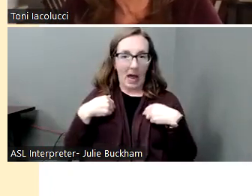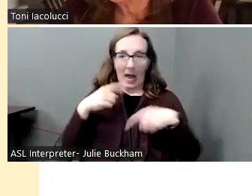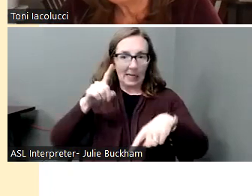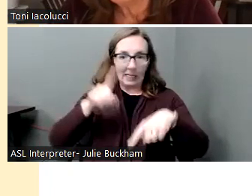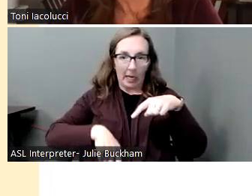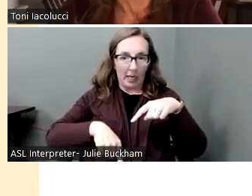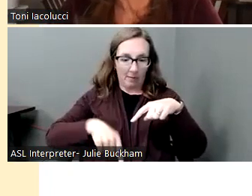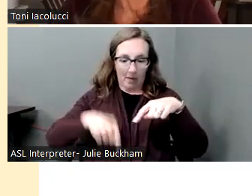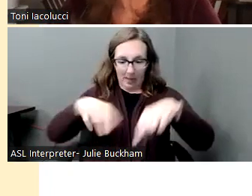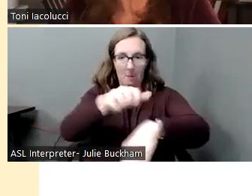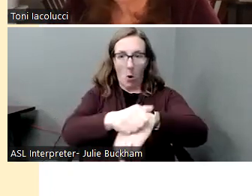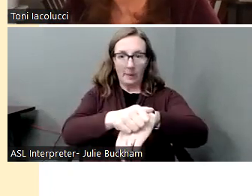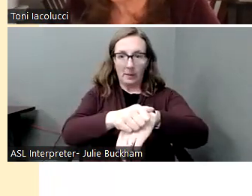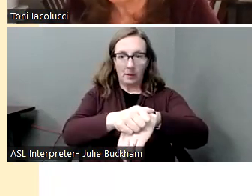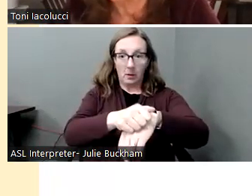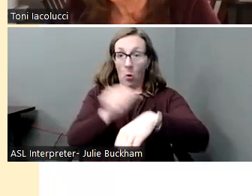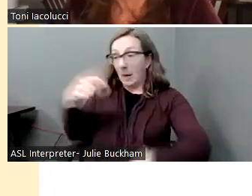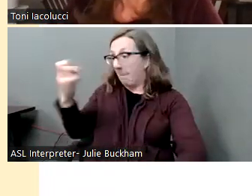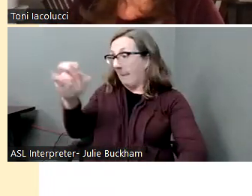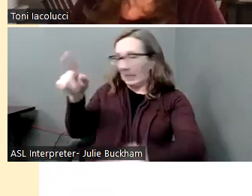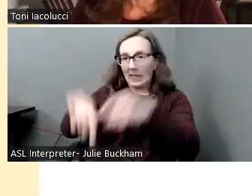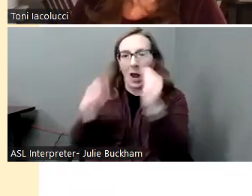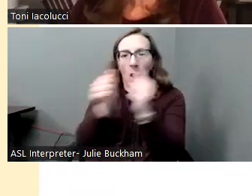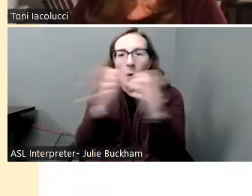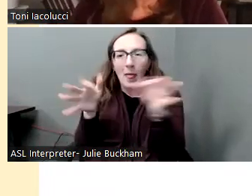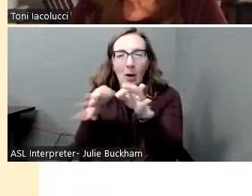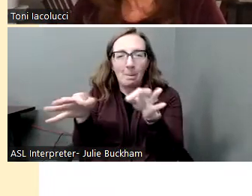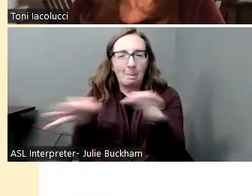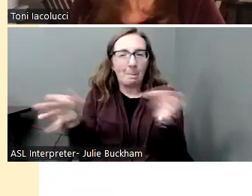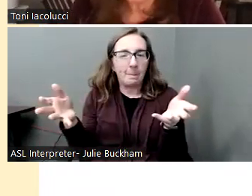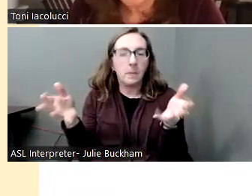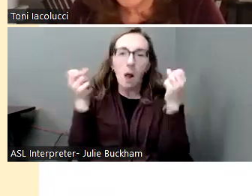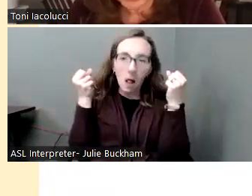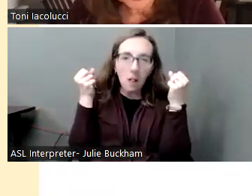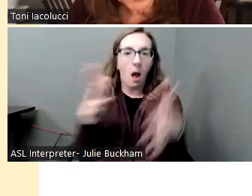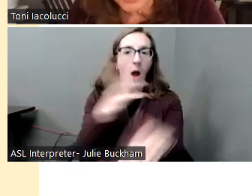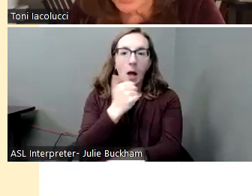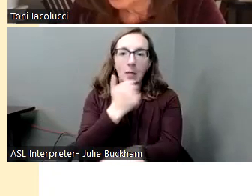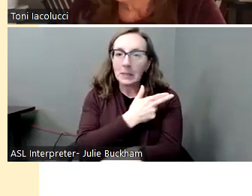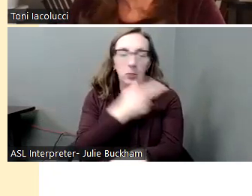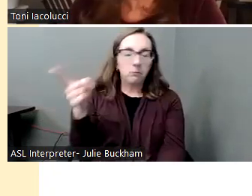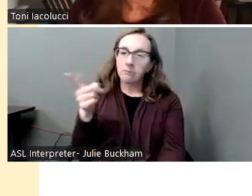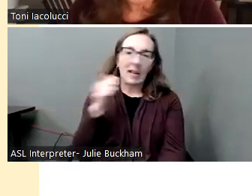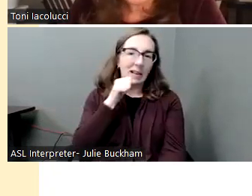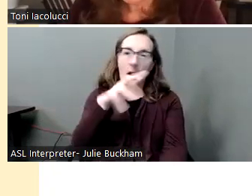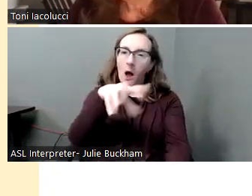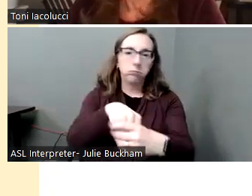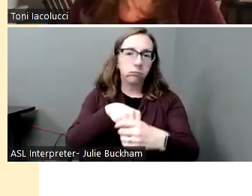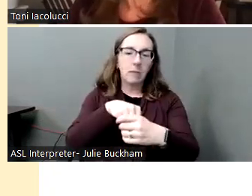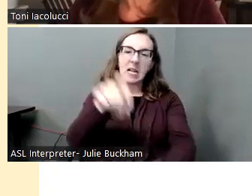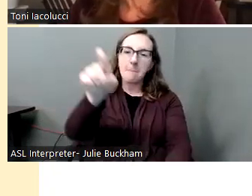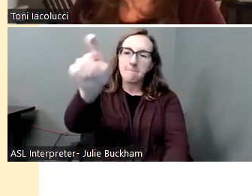could Peggy unless we had captioning. So a lot of hospitals are not on board with this, and they need to